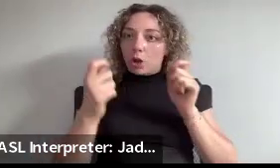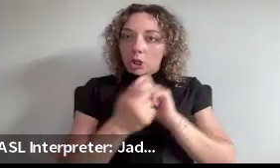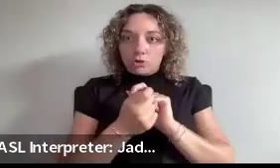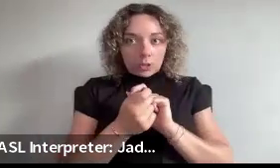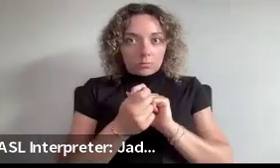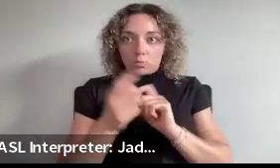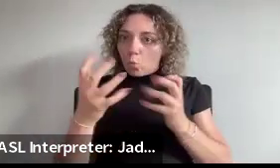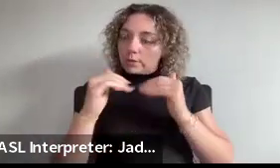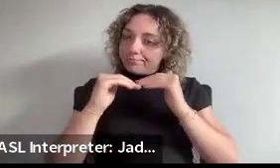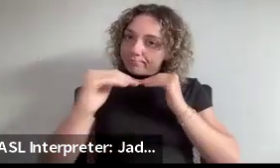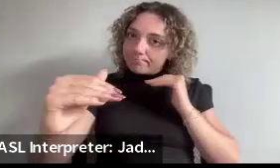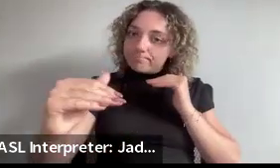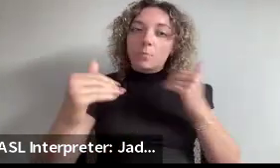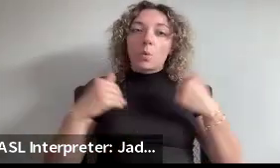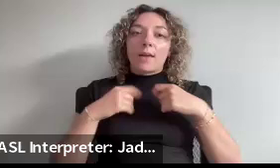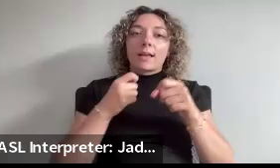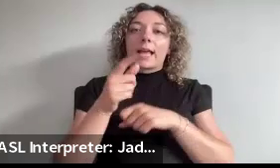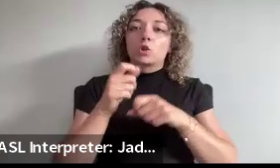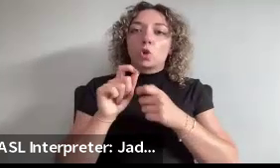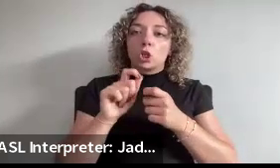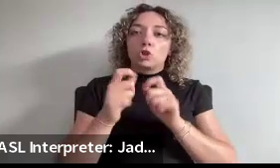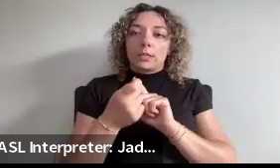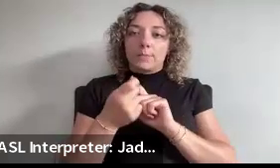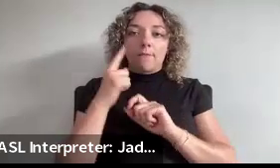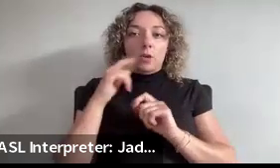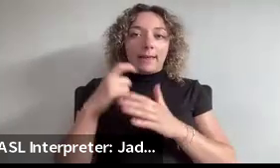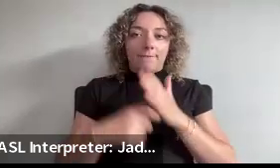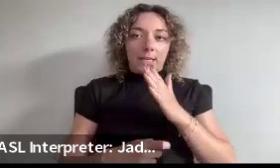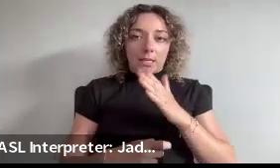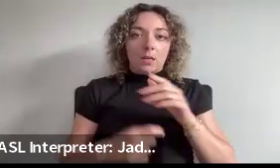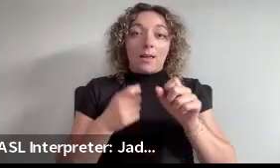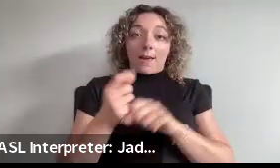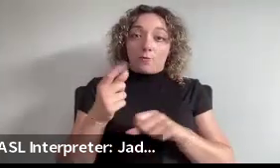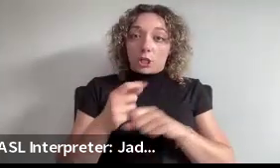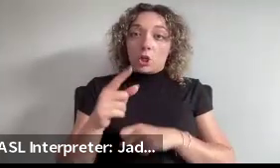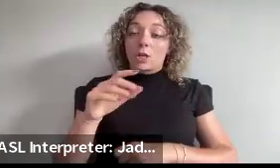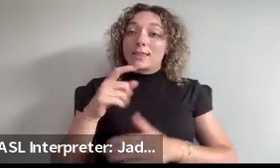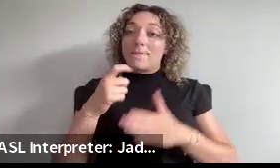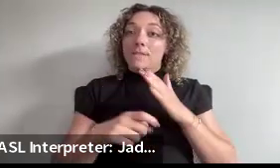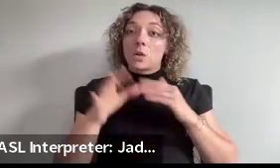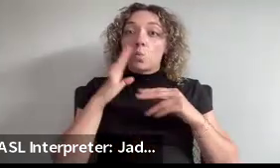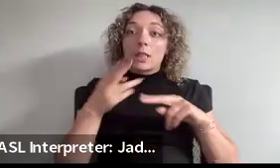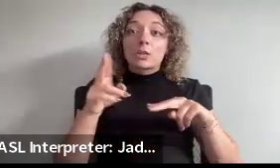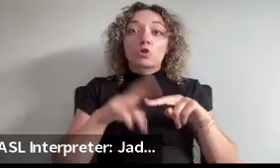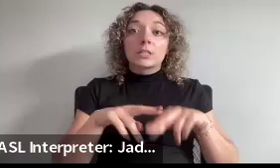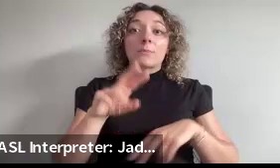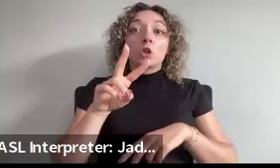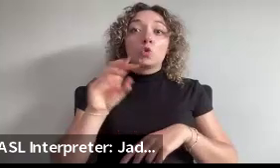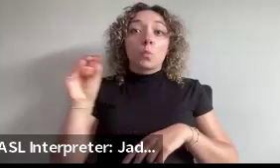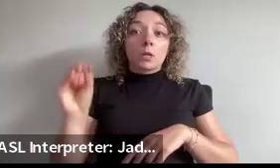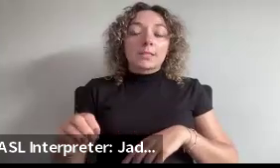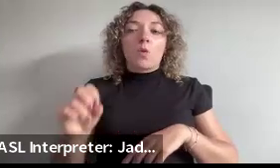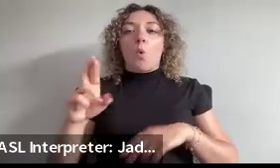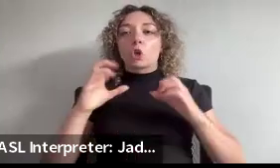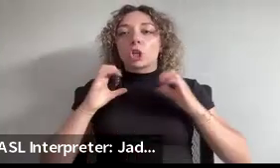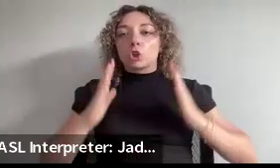anytime soon, there's an annual adjustment of on this fee. Every year, the fee will increase by 2% or the consumer